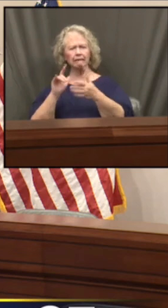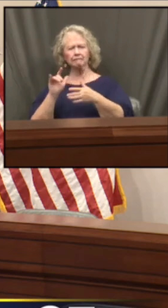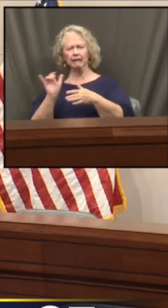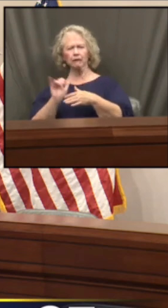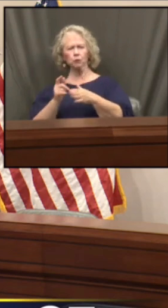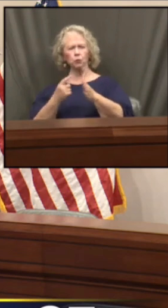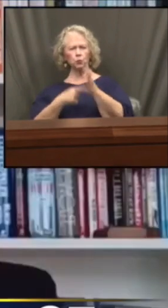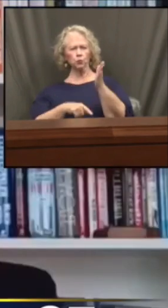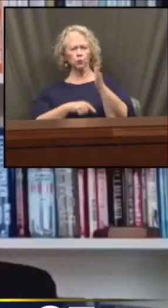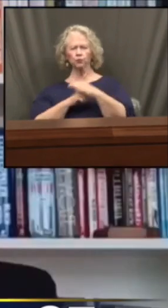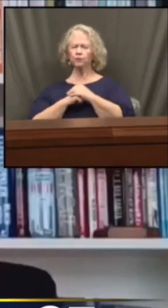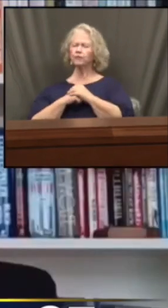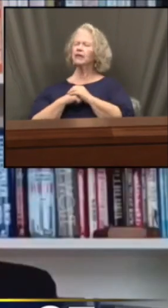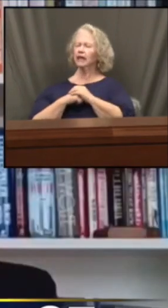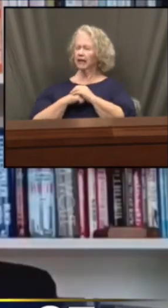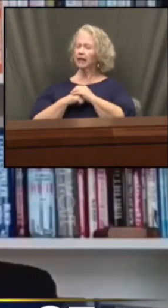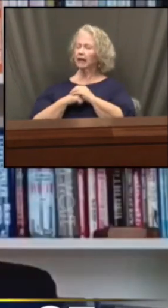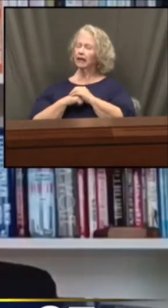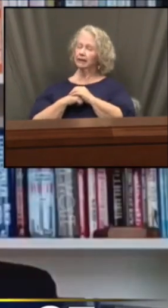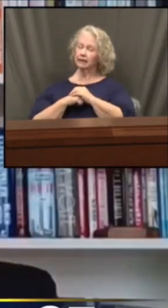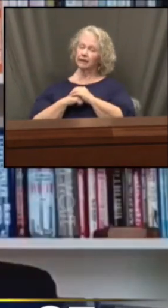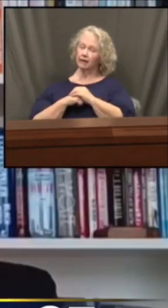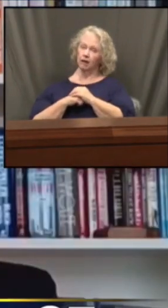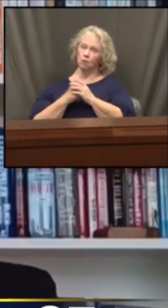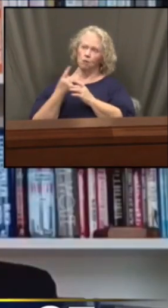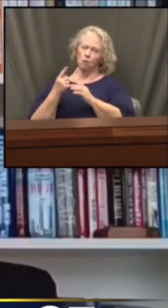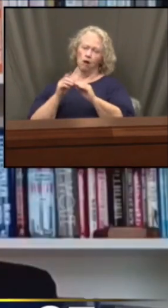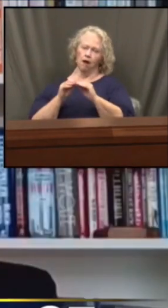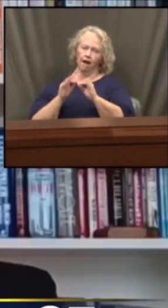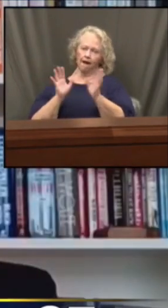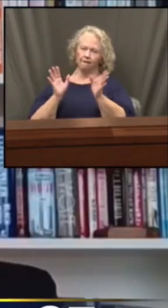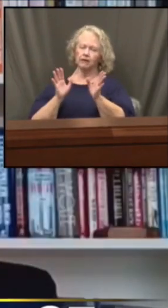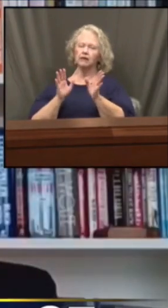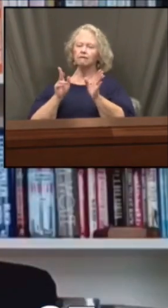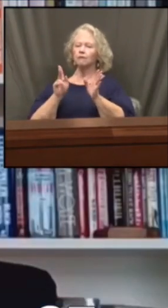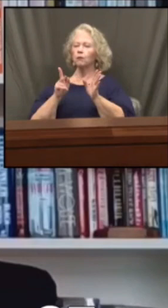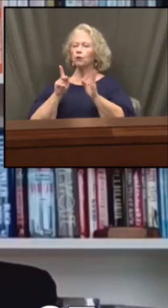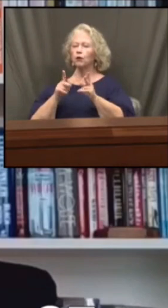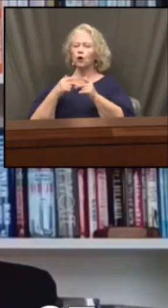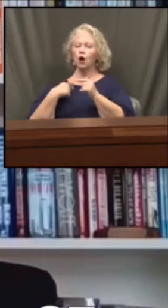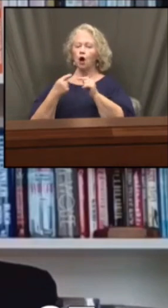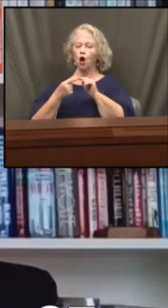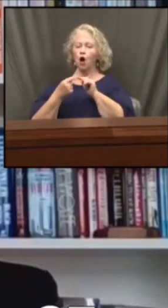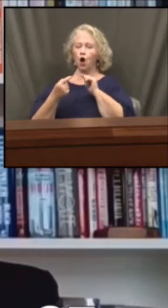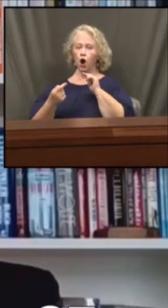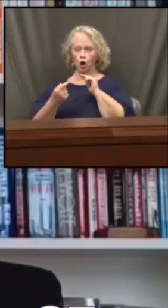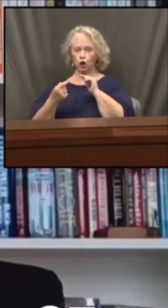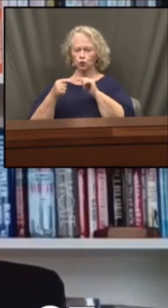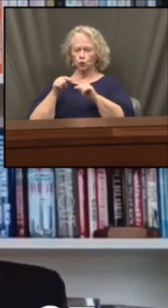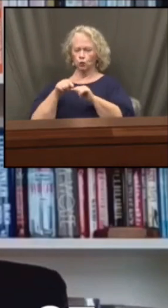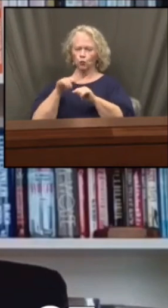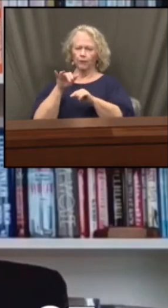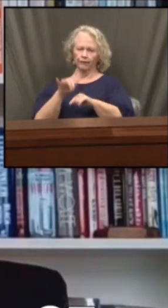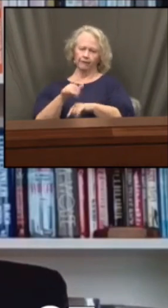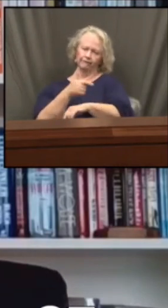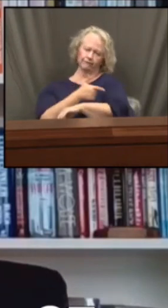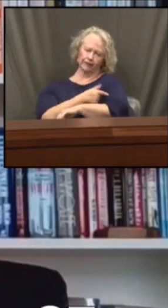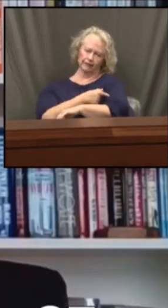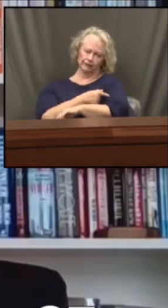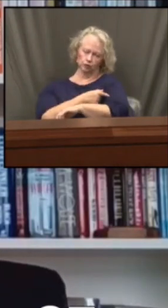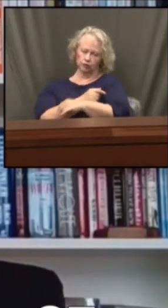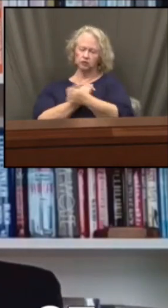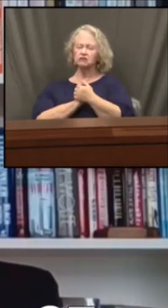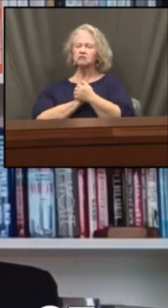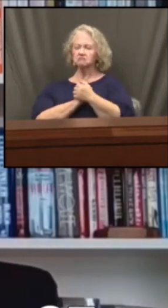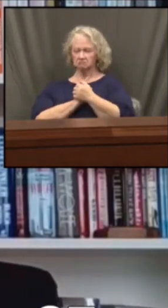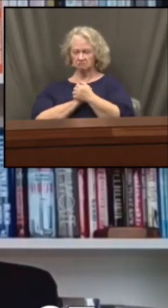them? So the most clear cut is someone who has an allergy to a component of the vaccination. But then